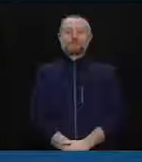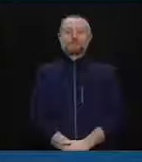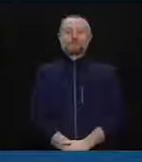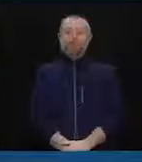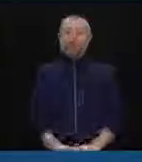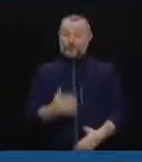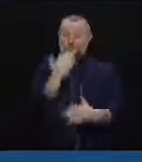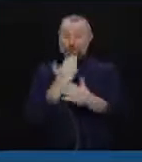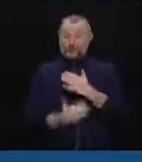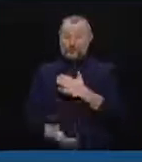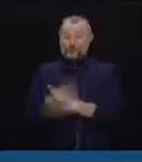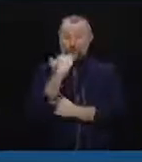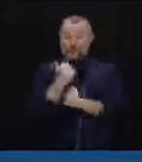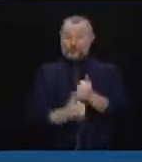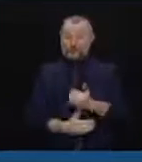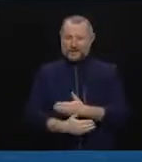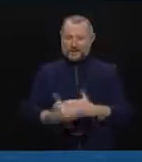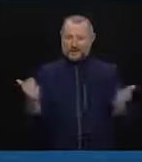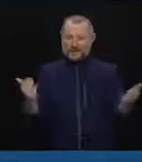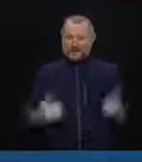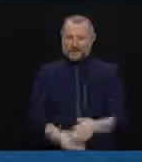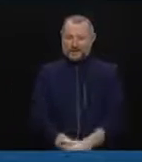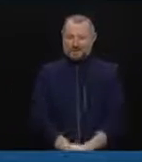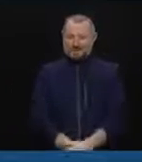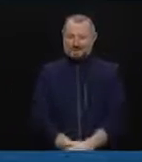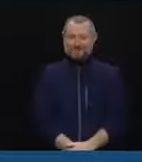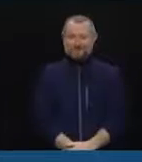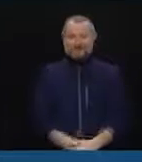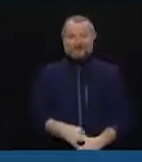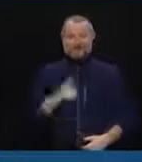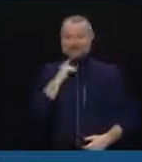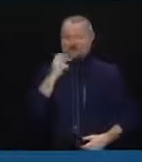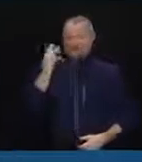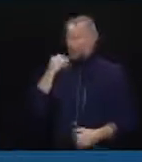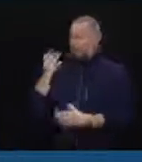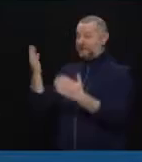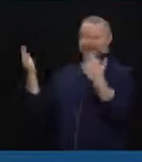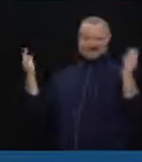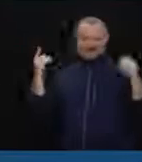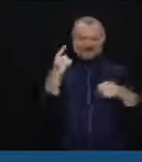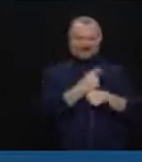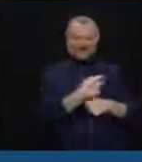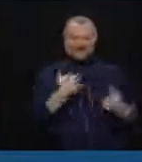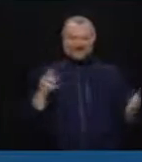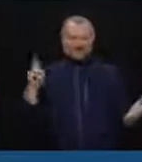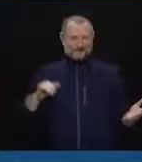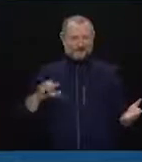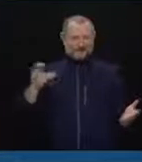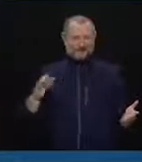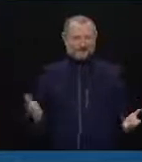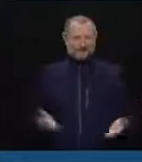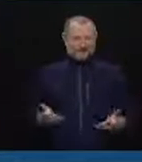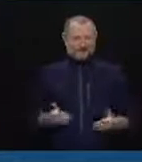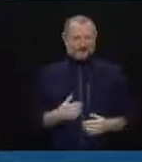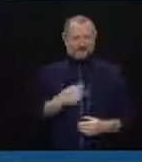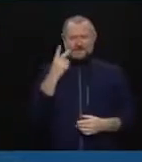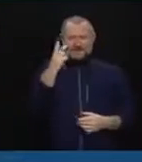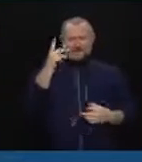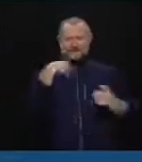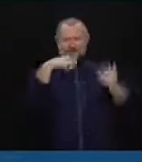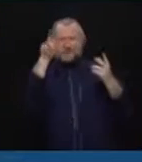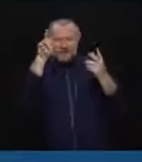Good morning, everyone. It is indeed a beautiful day here in New York. As we see, the storm clouds are